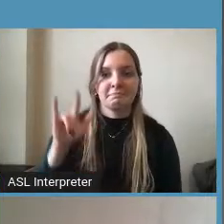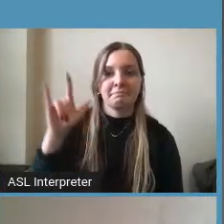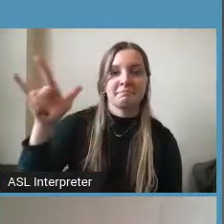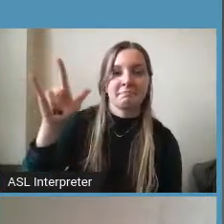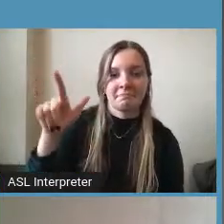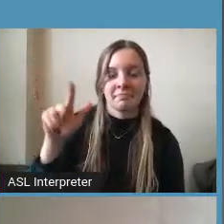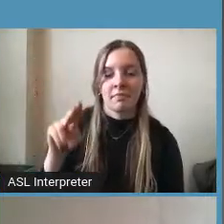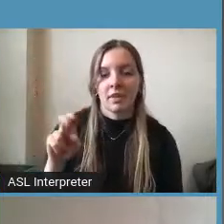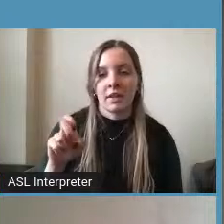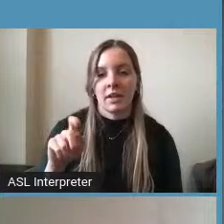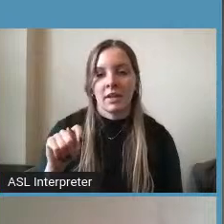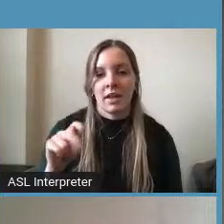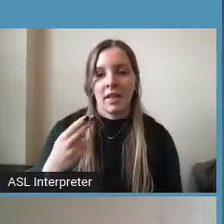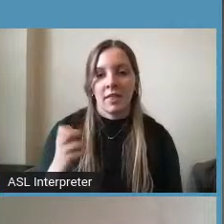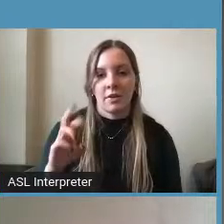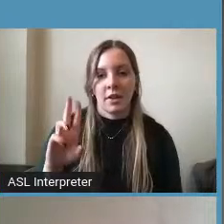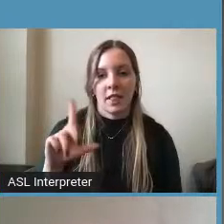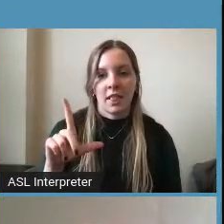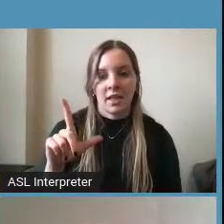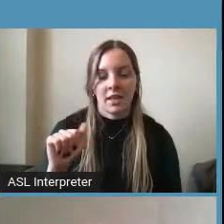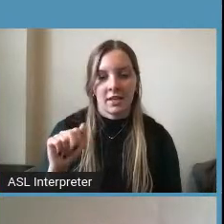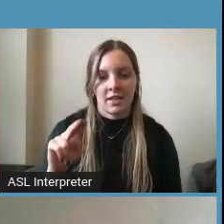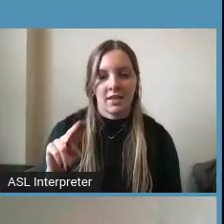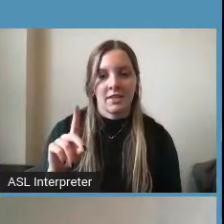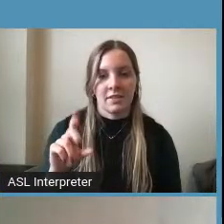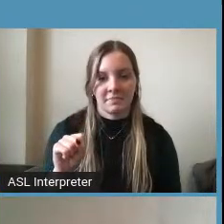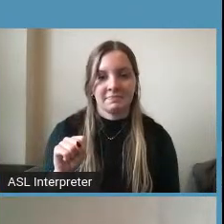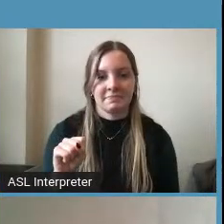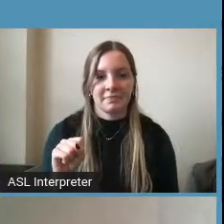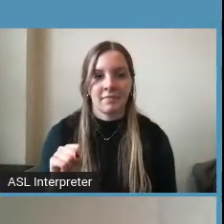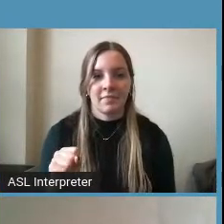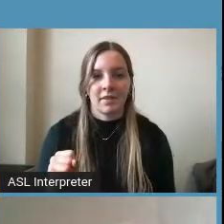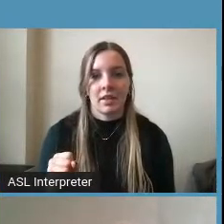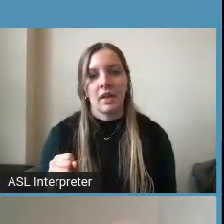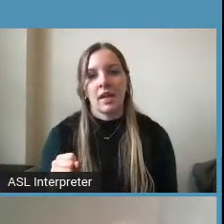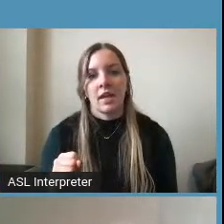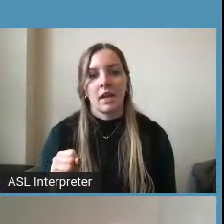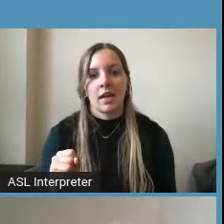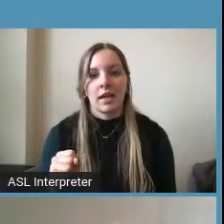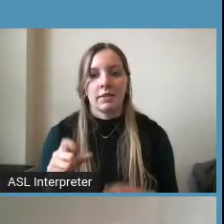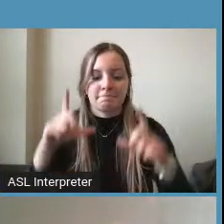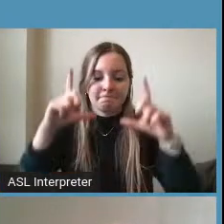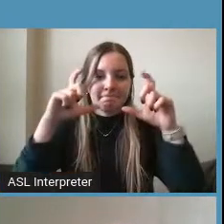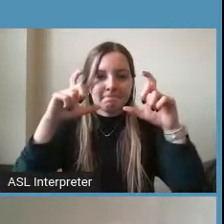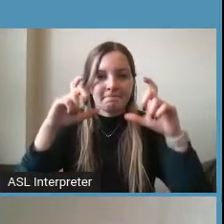good measurable data all the way around. And in this case, we also